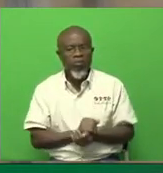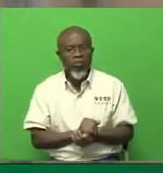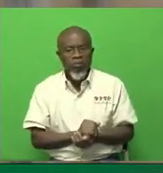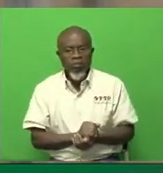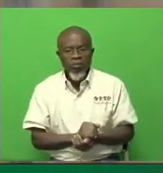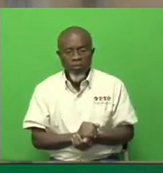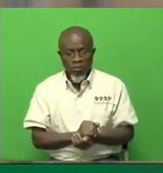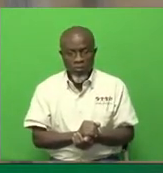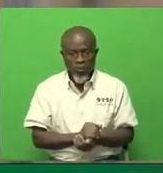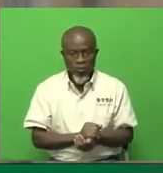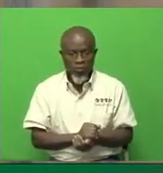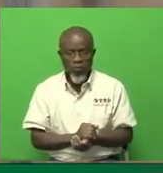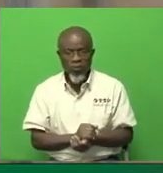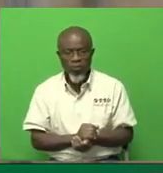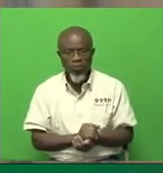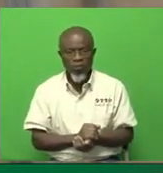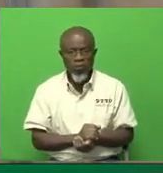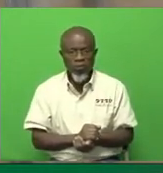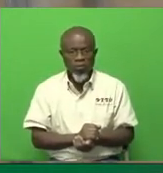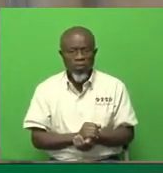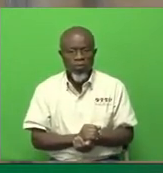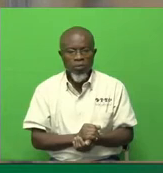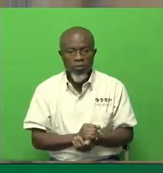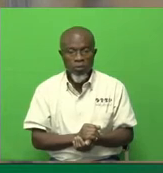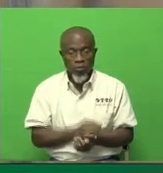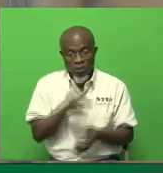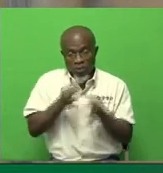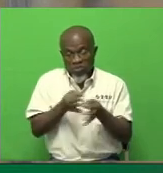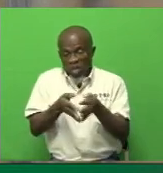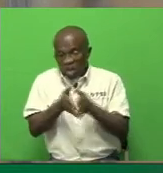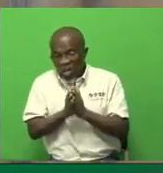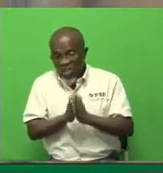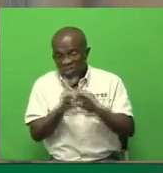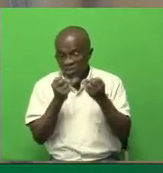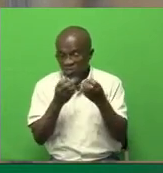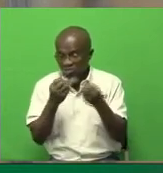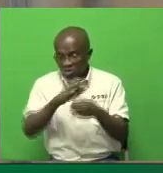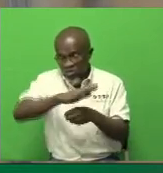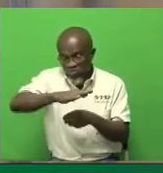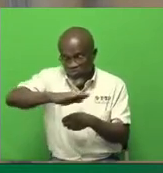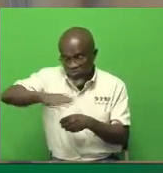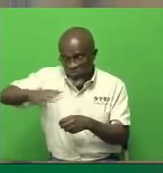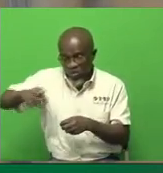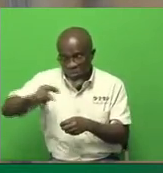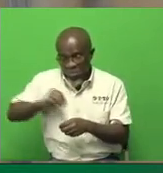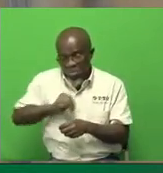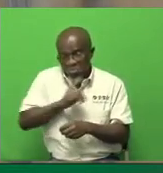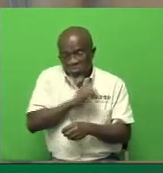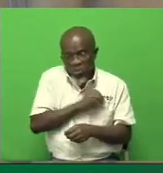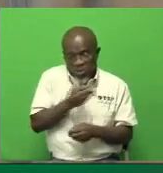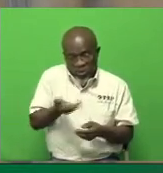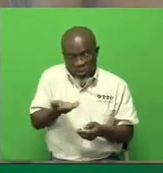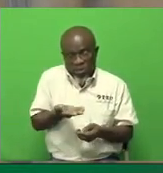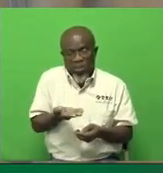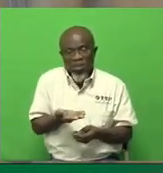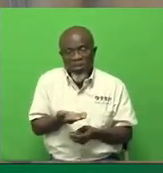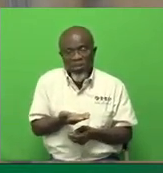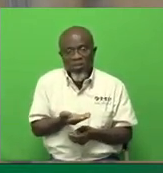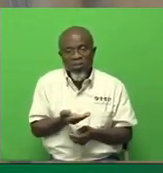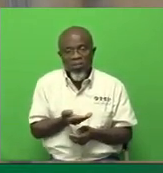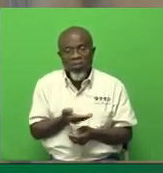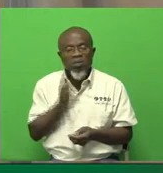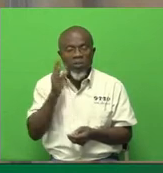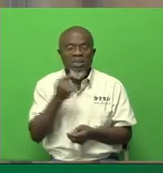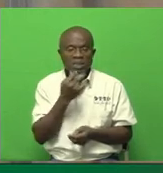Madam speaker if you were to question many of the members of this honorable house on both sides they will tell you stories similar to